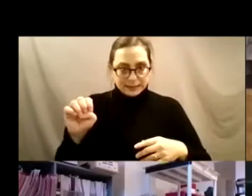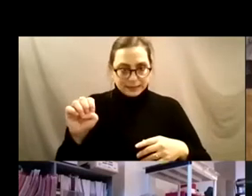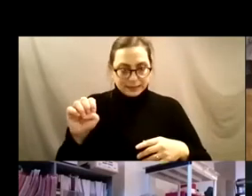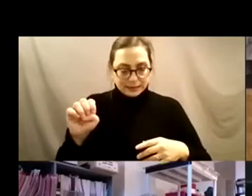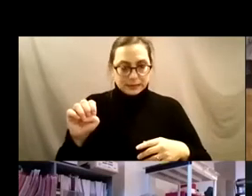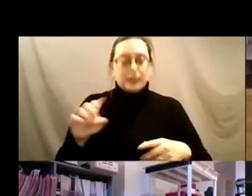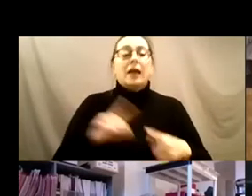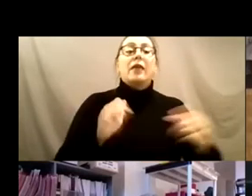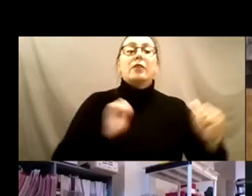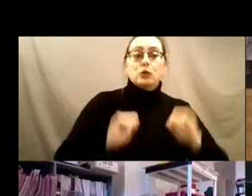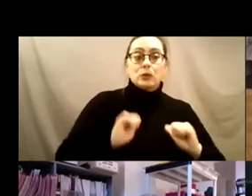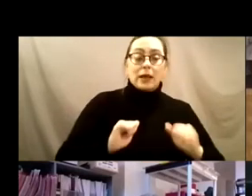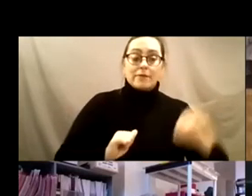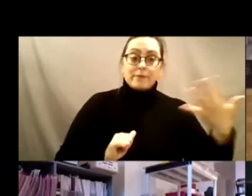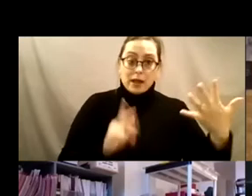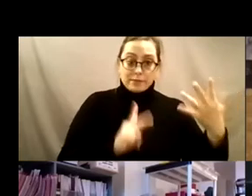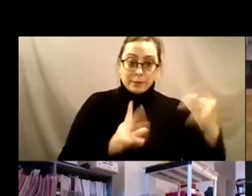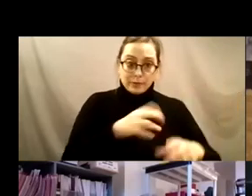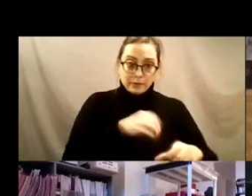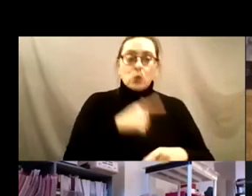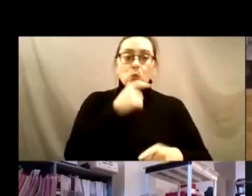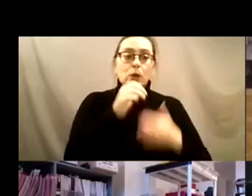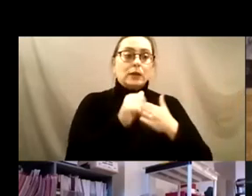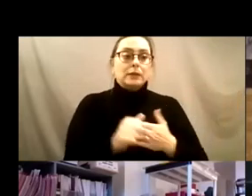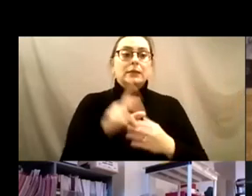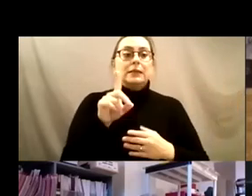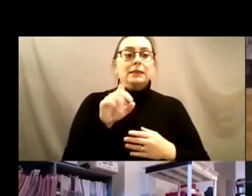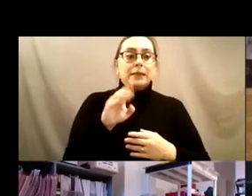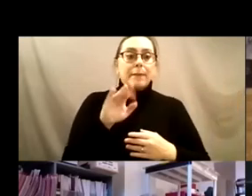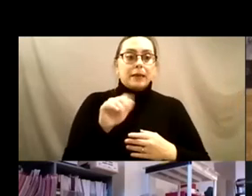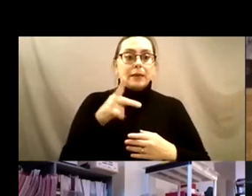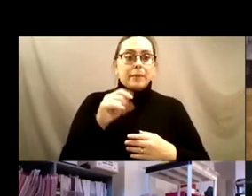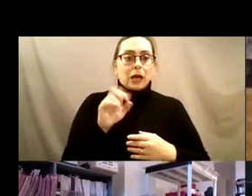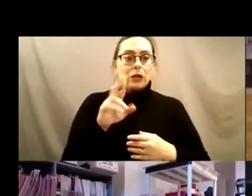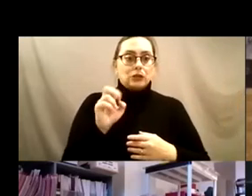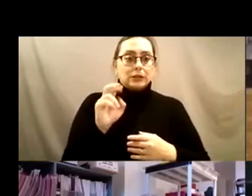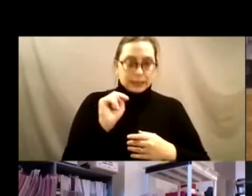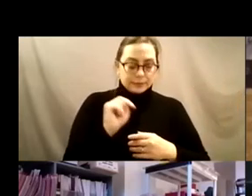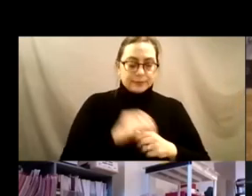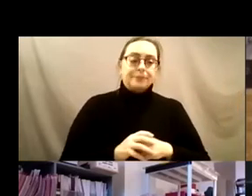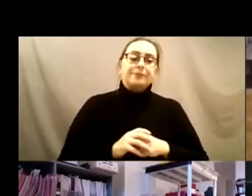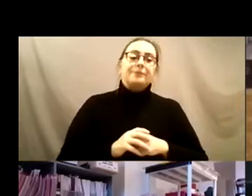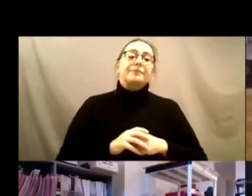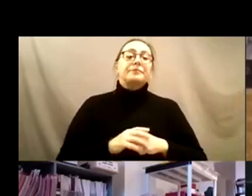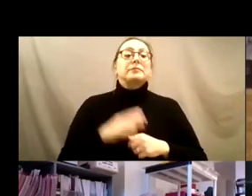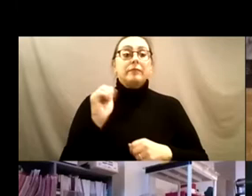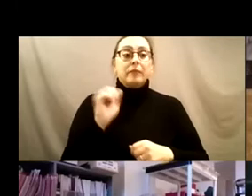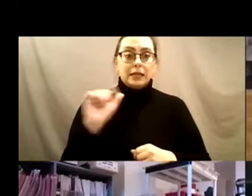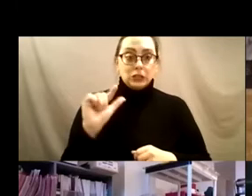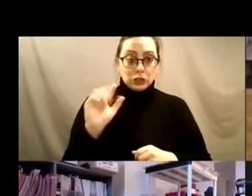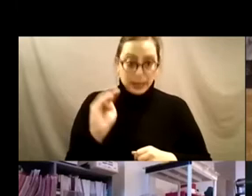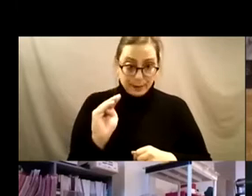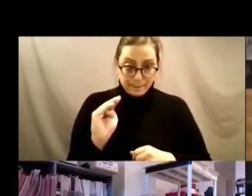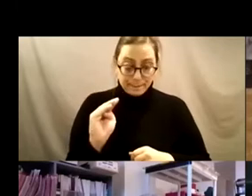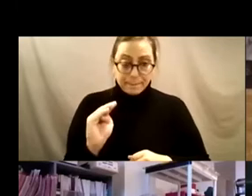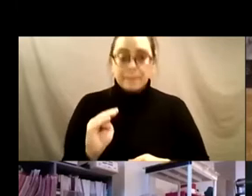group had 5 participants led by Debbie Patterson. We also held our AGM, which